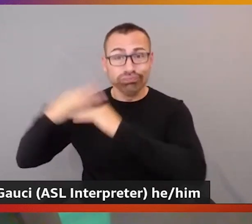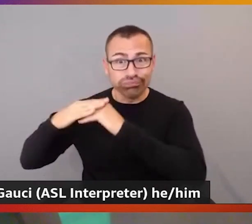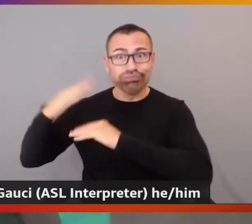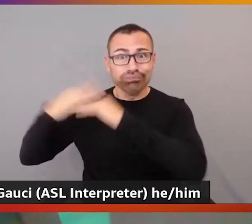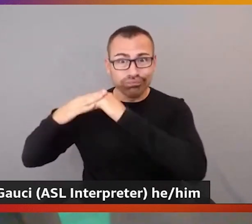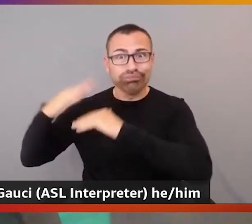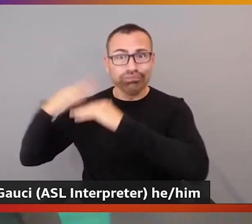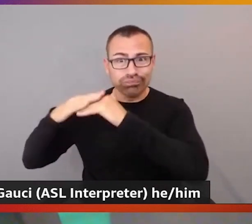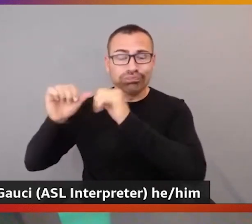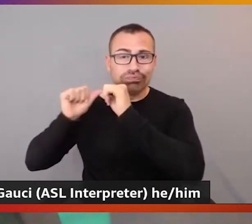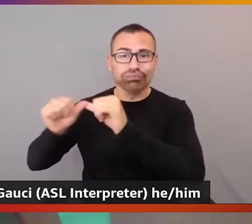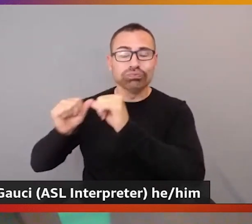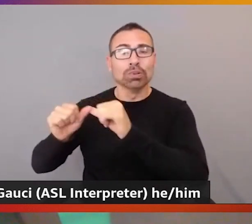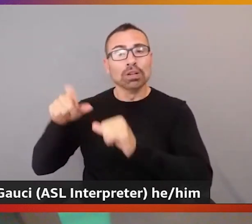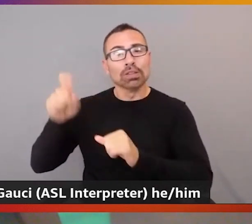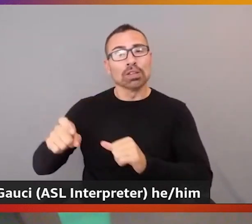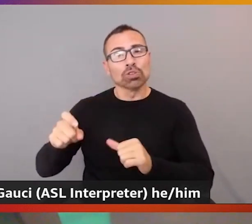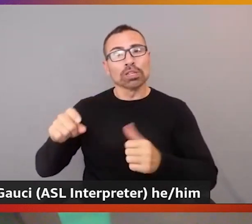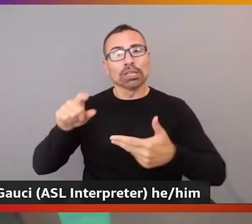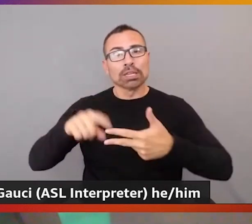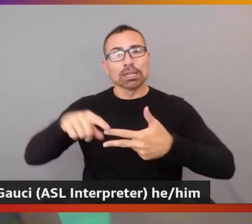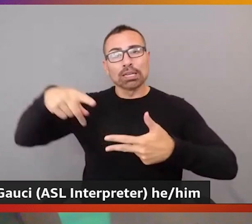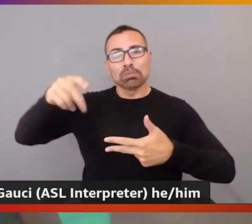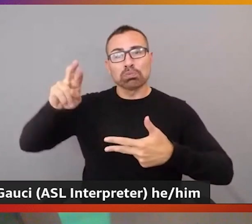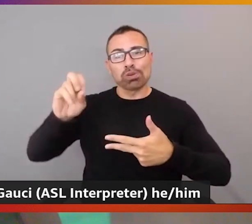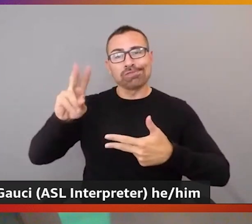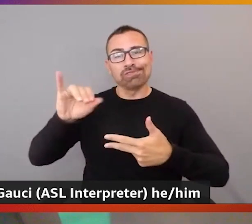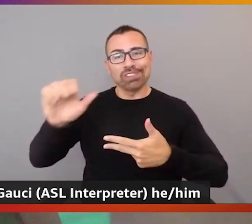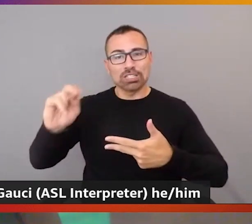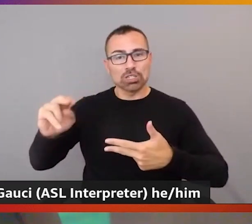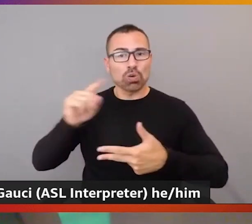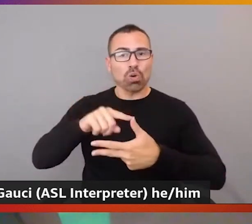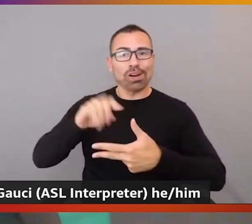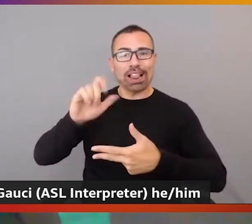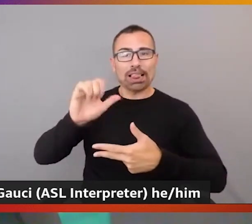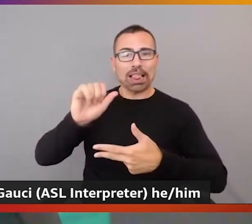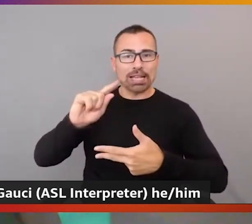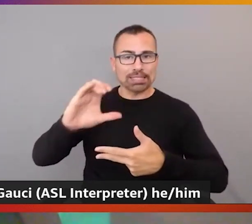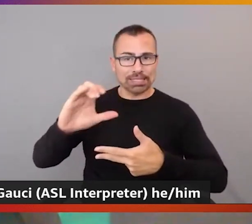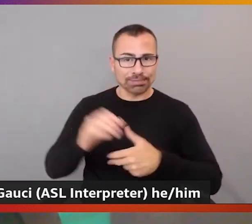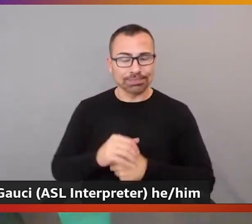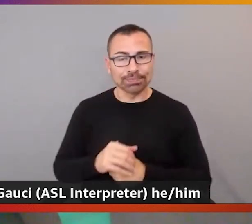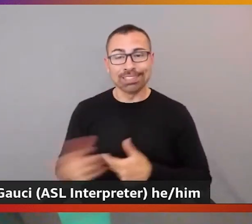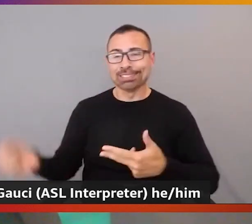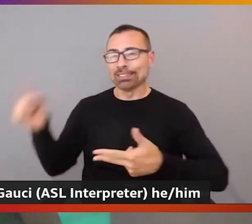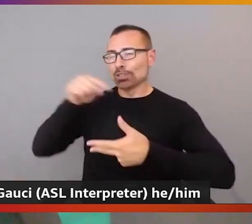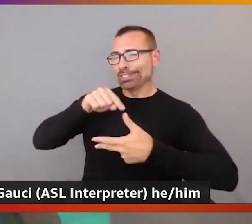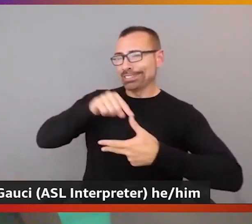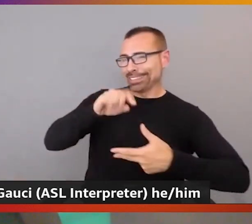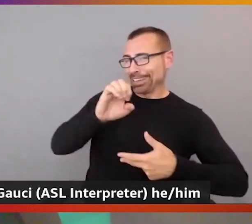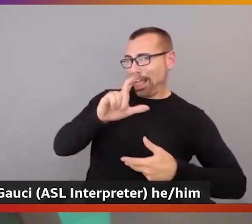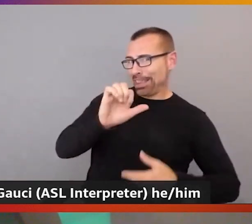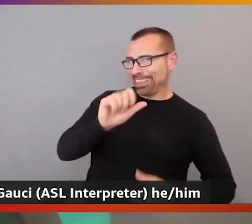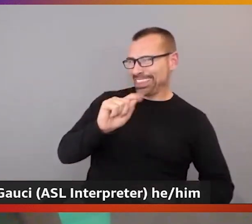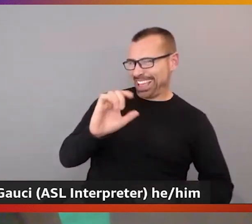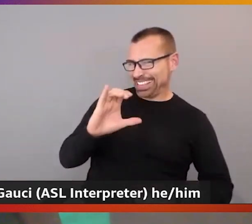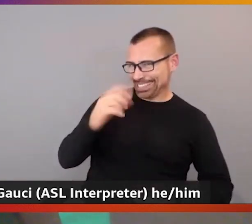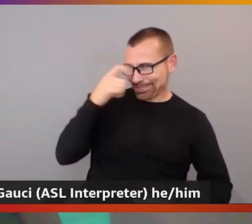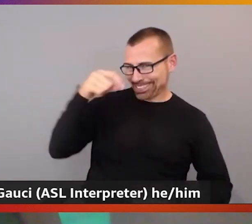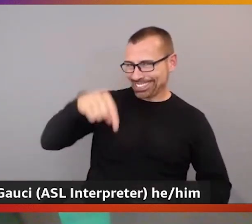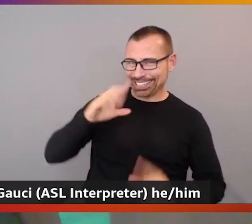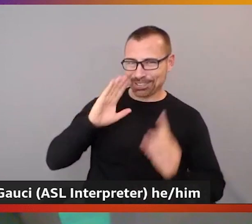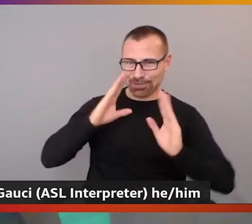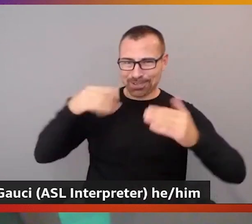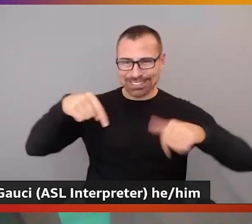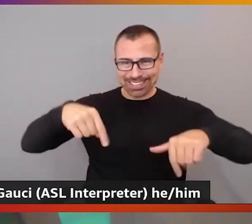consider provisioned or elastic throughput. So let's come to Elastic, right, which is the focus of this one. And Elastic throughput